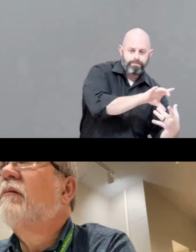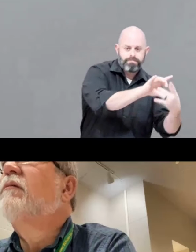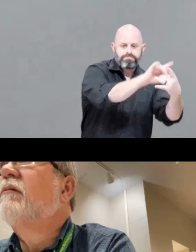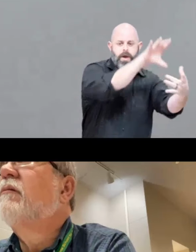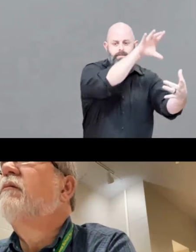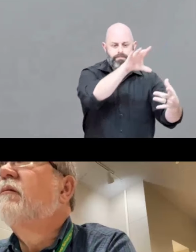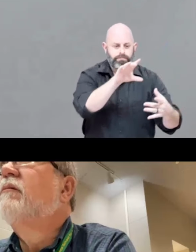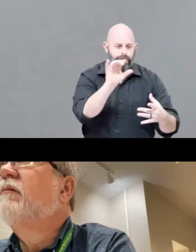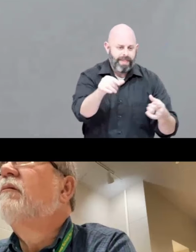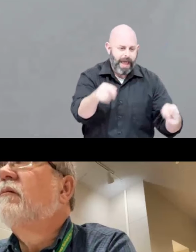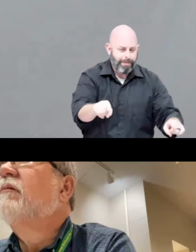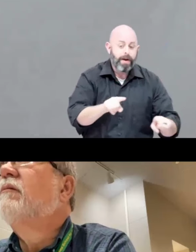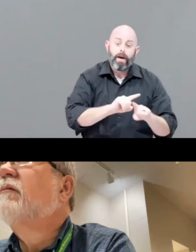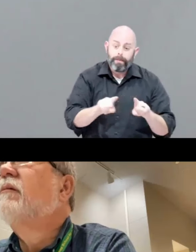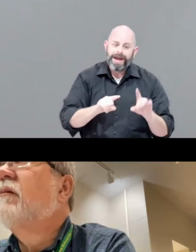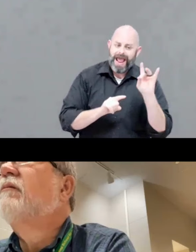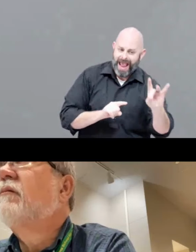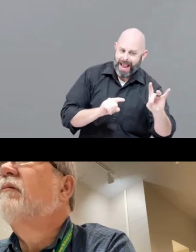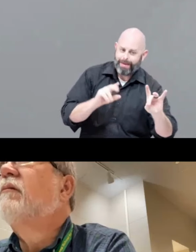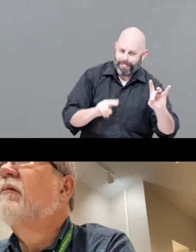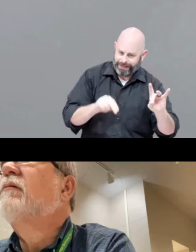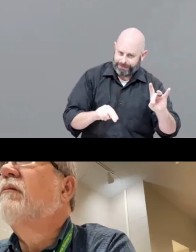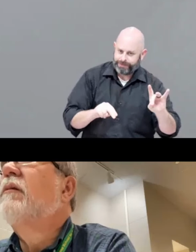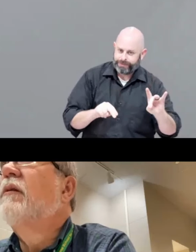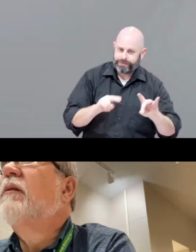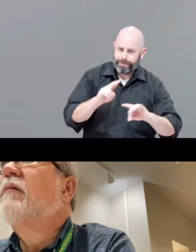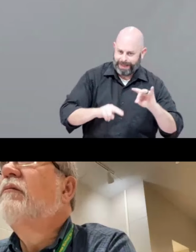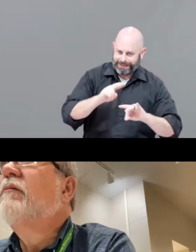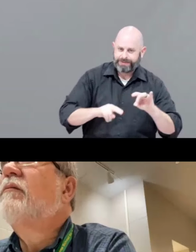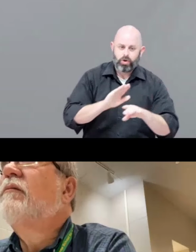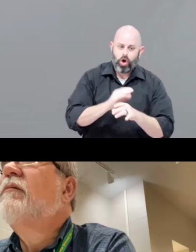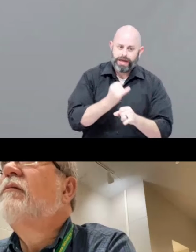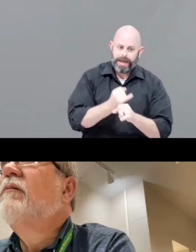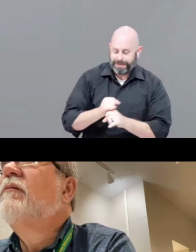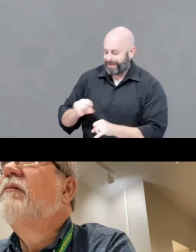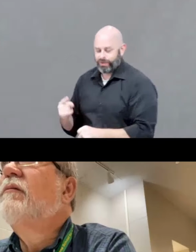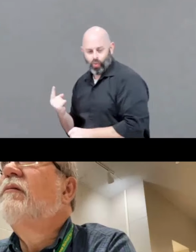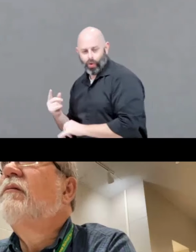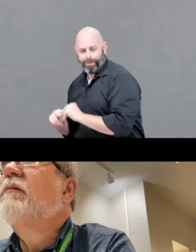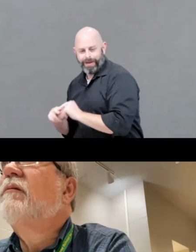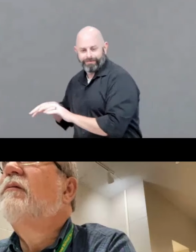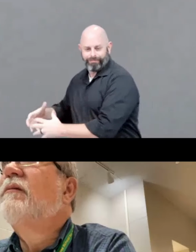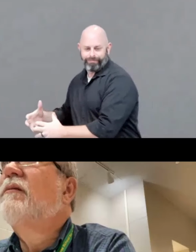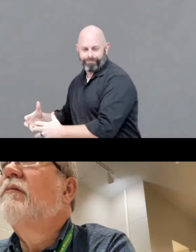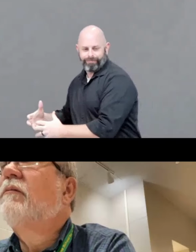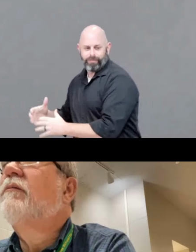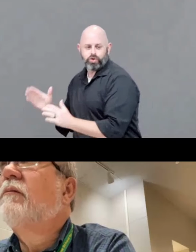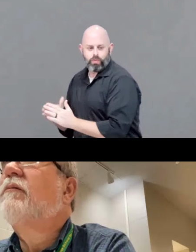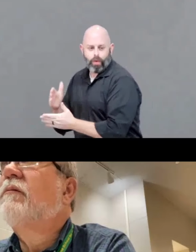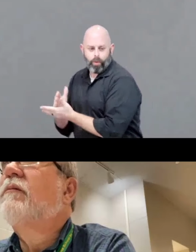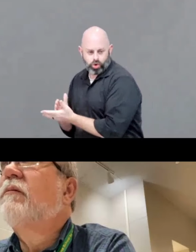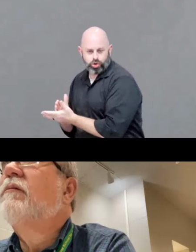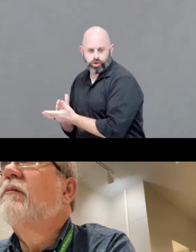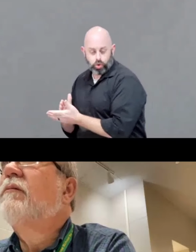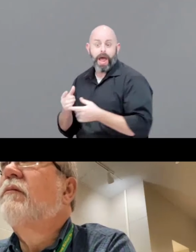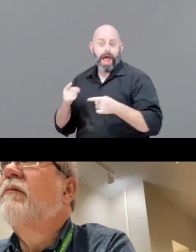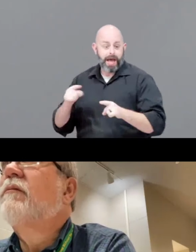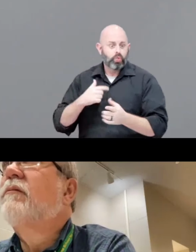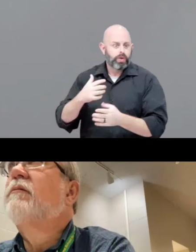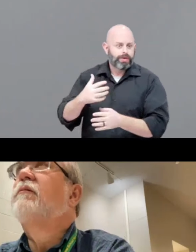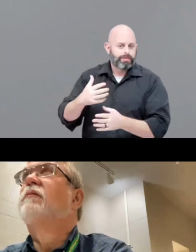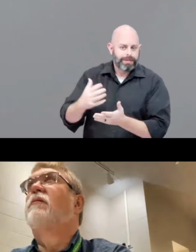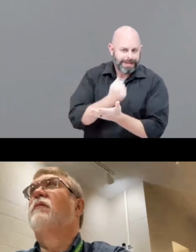to happen. But we have 8 buildings on campus. That's just a small portion of a building. So as we get the